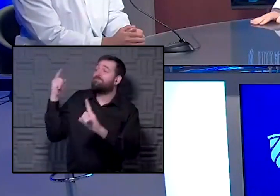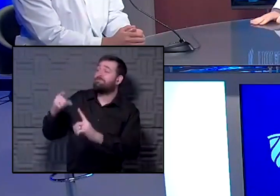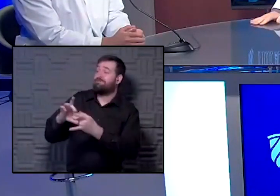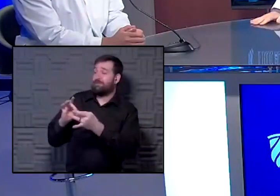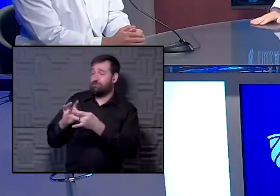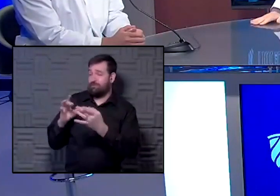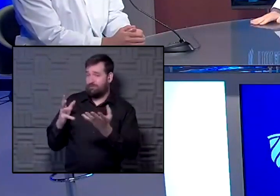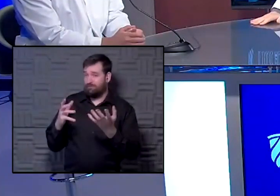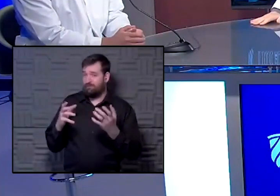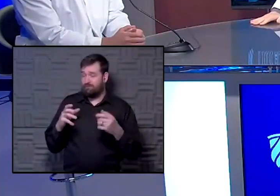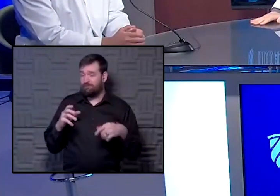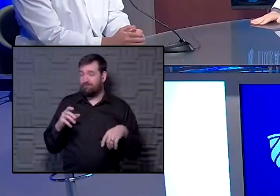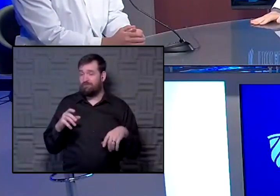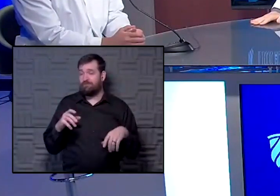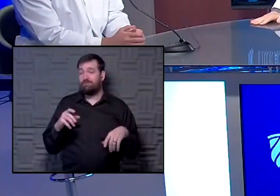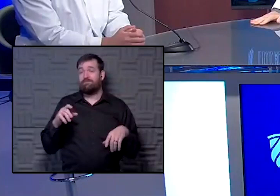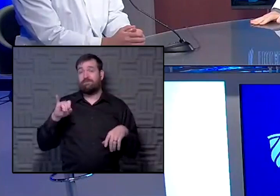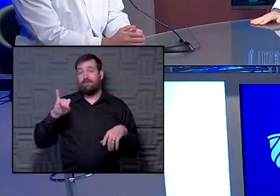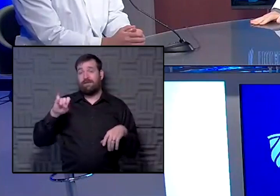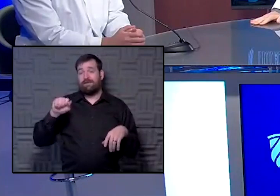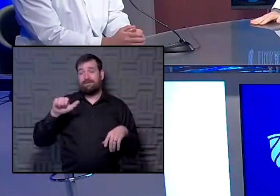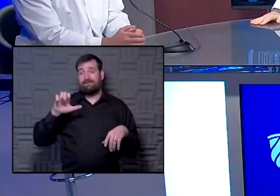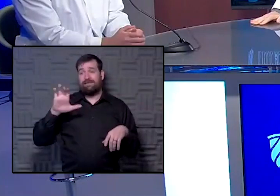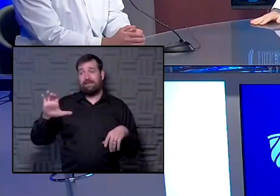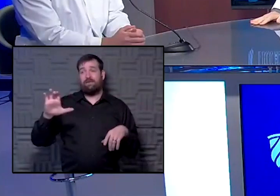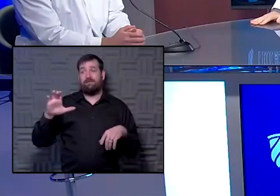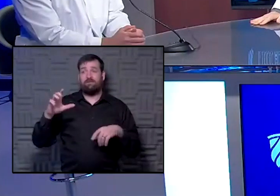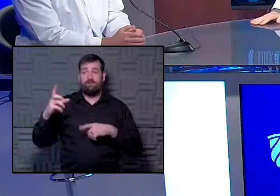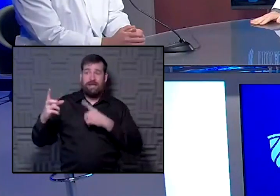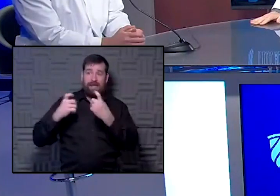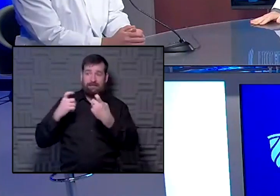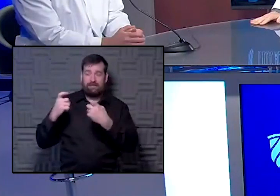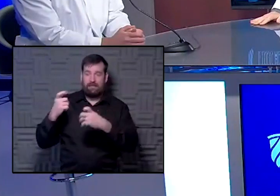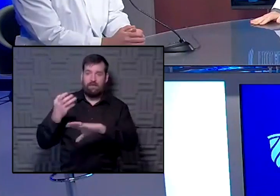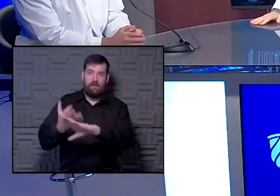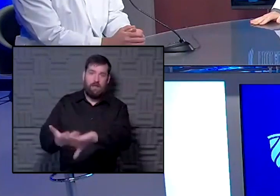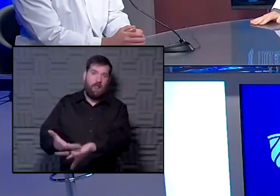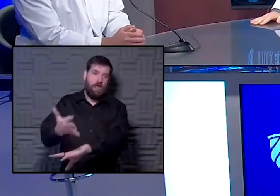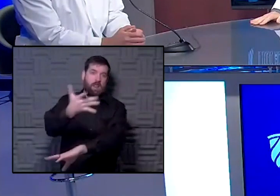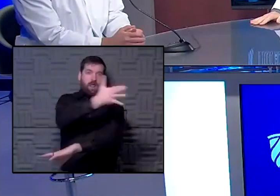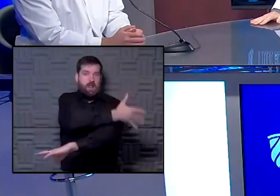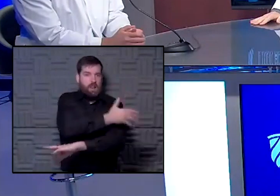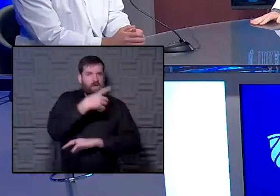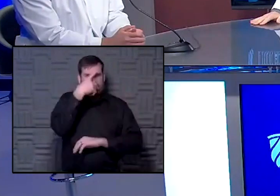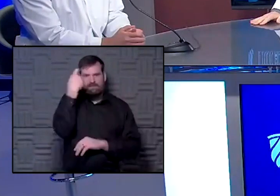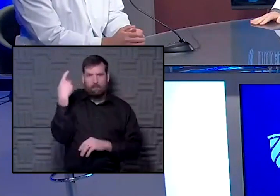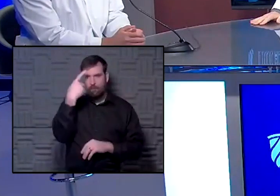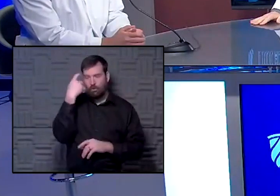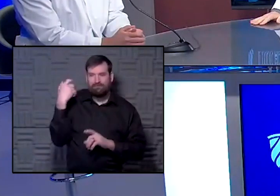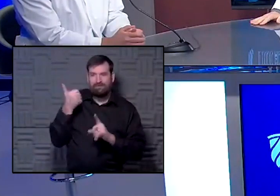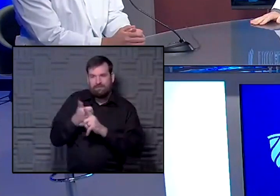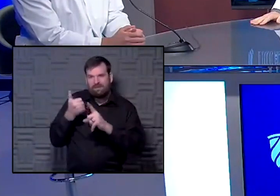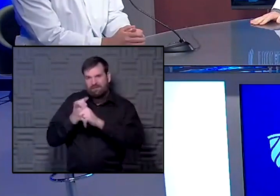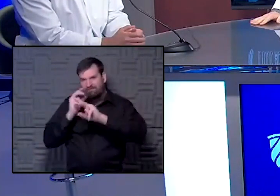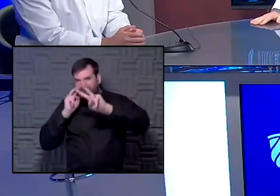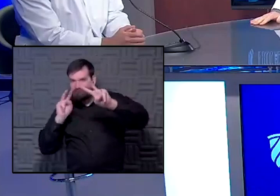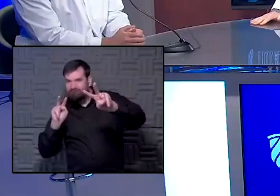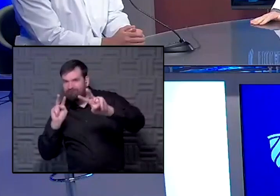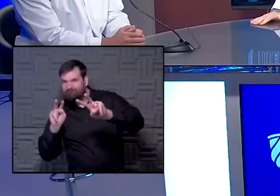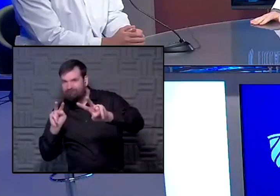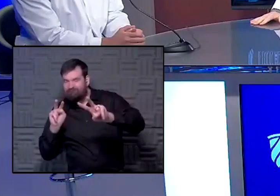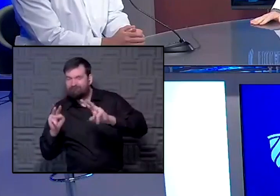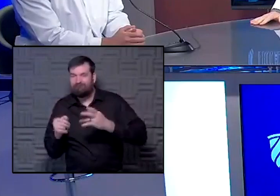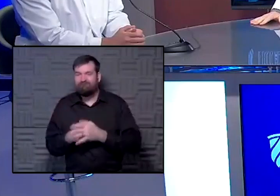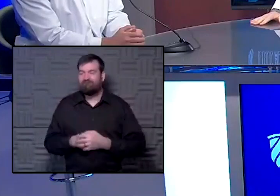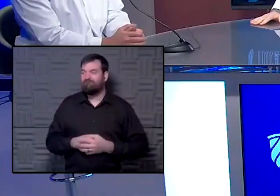that Isaac was asking this question way back in the summer. I mean, this guy has been looking down the road for this He's for a been long listening.